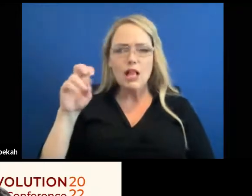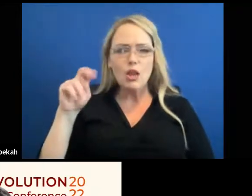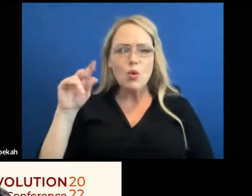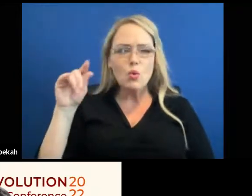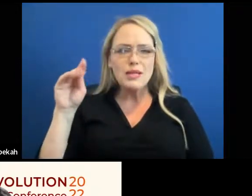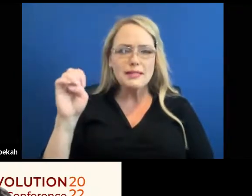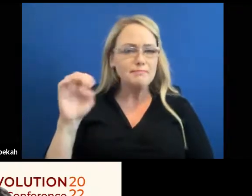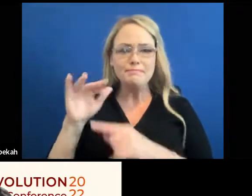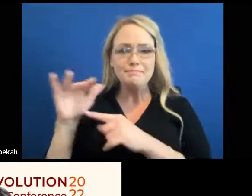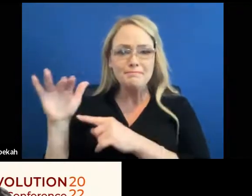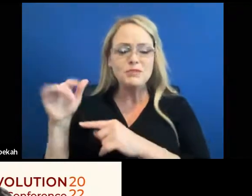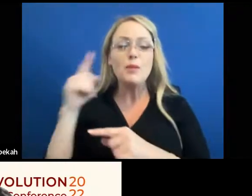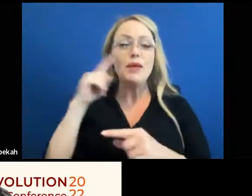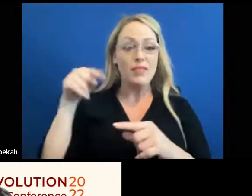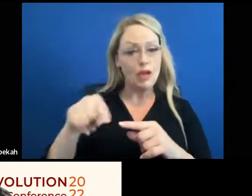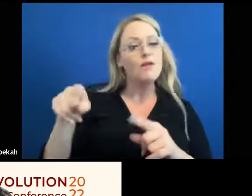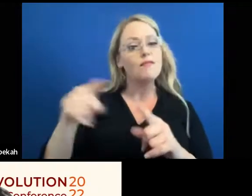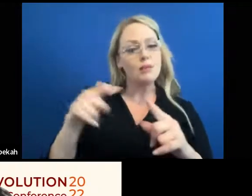Peninsula.